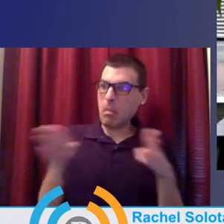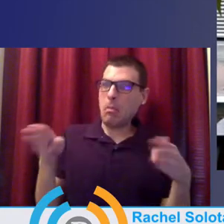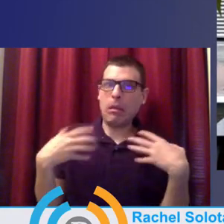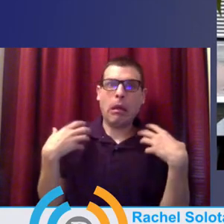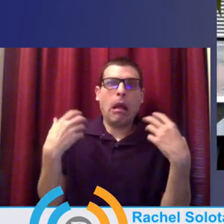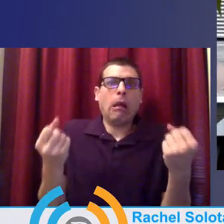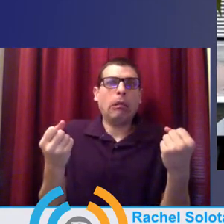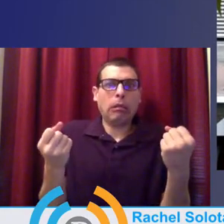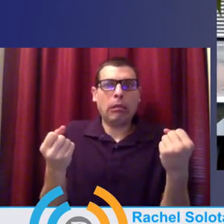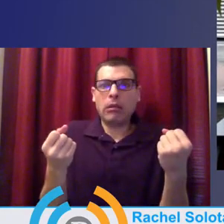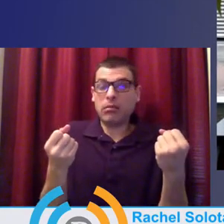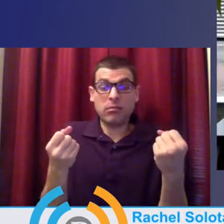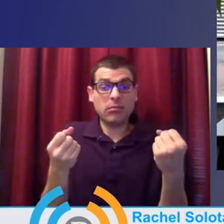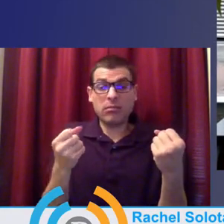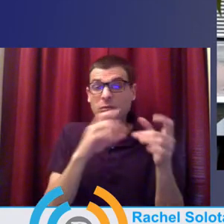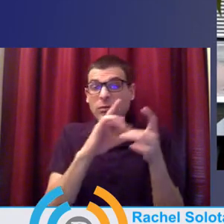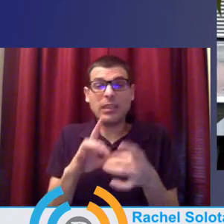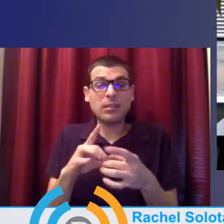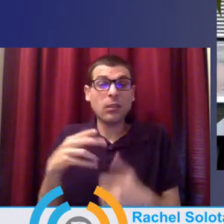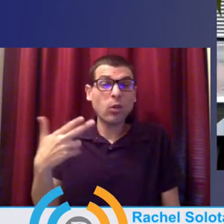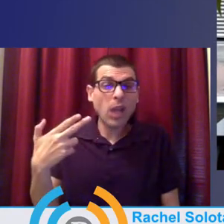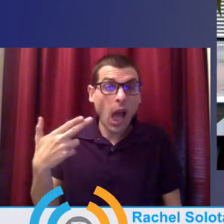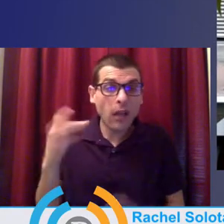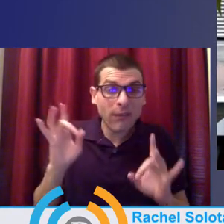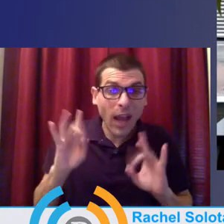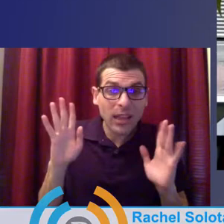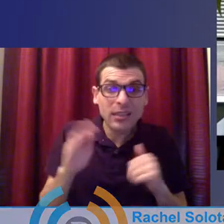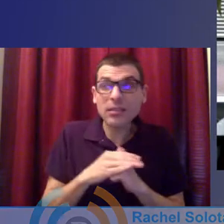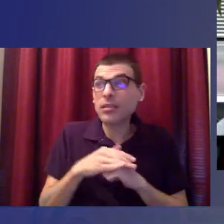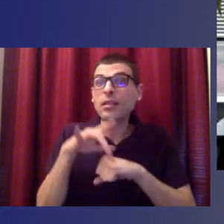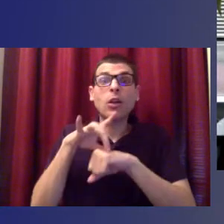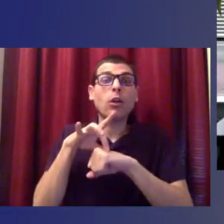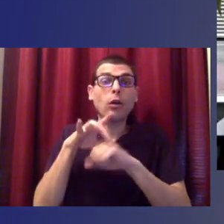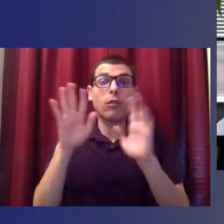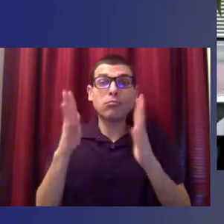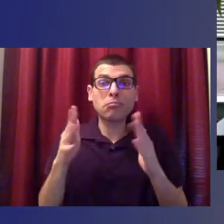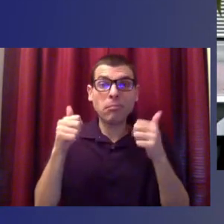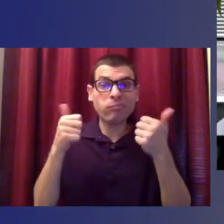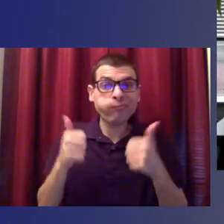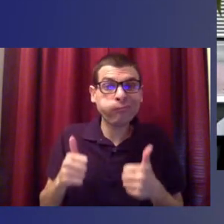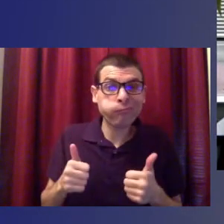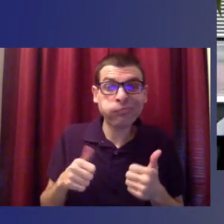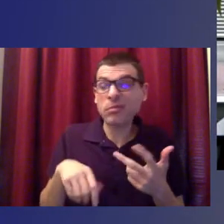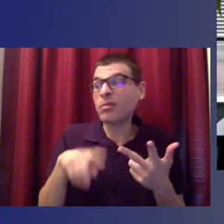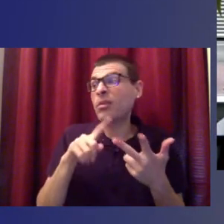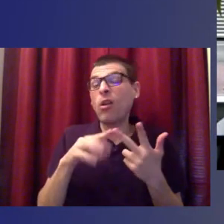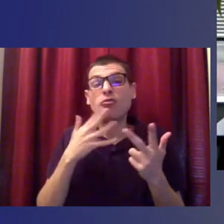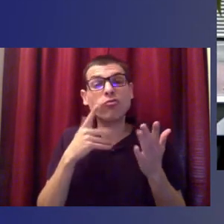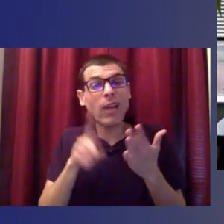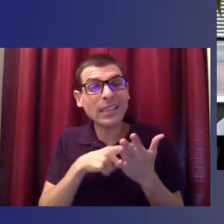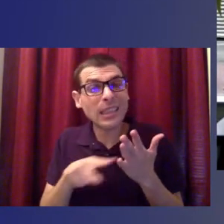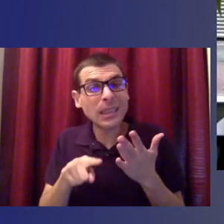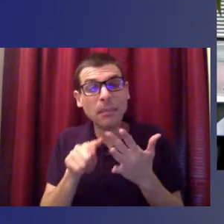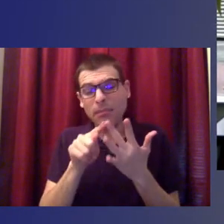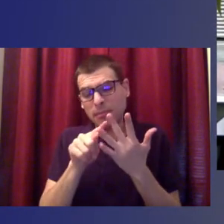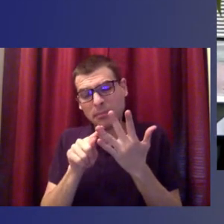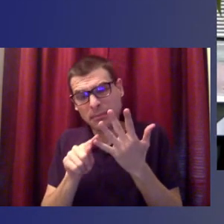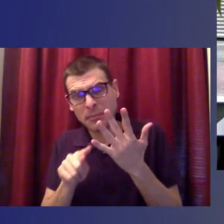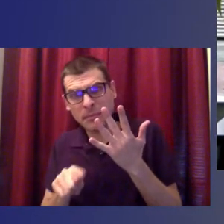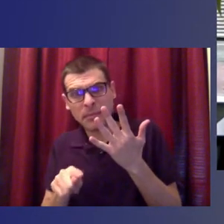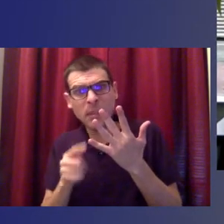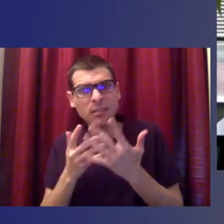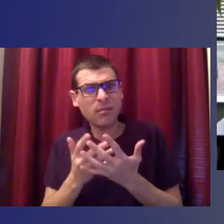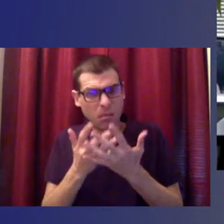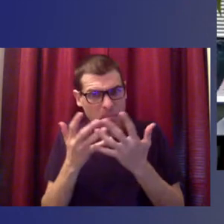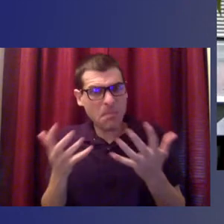gun violence, housing instability, climate change, racism. Can you talk to